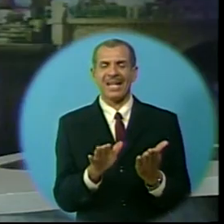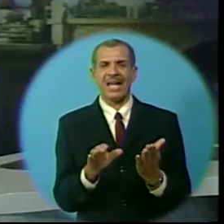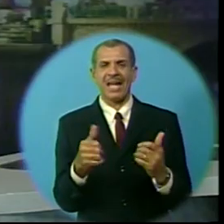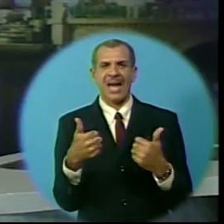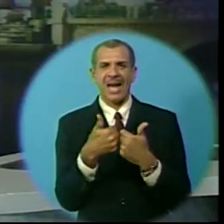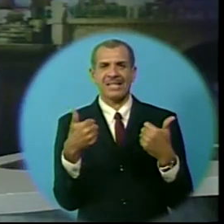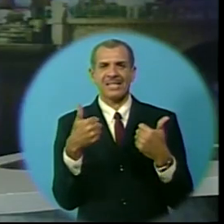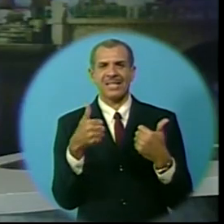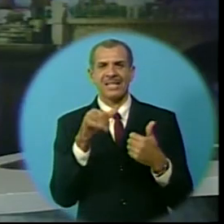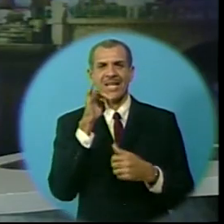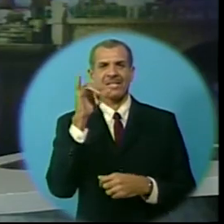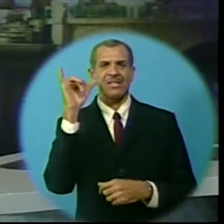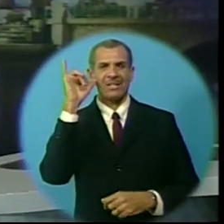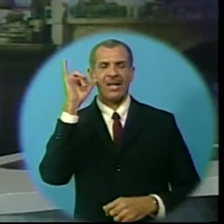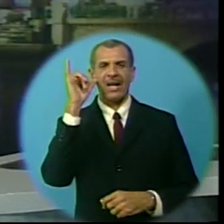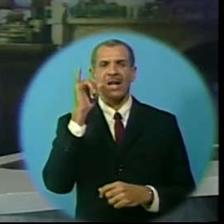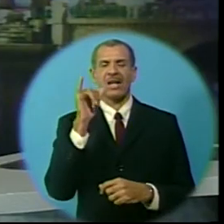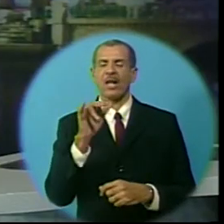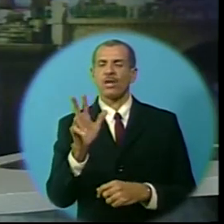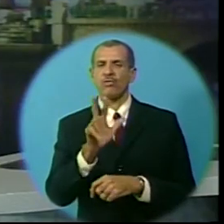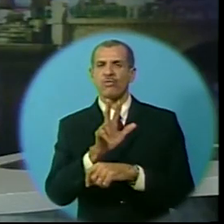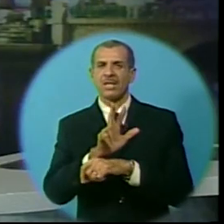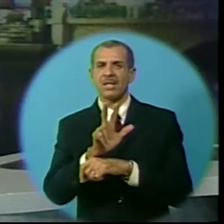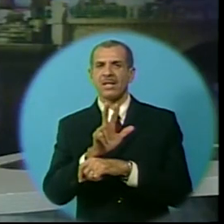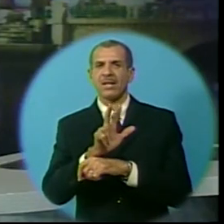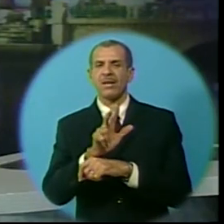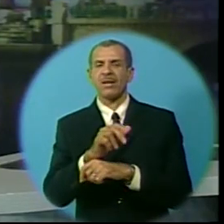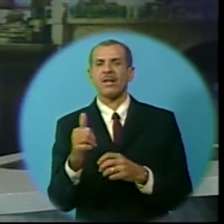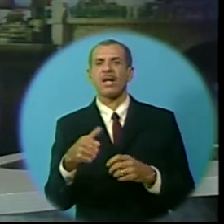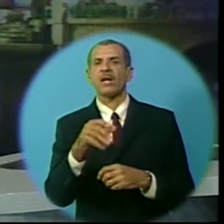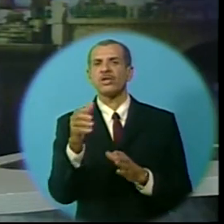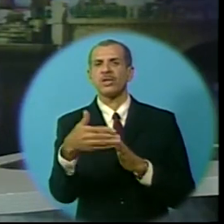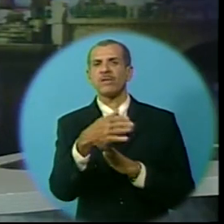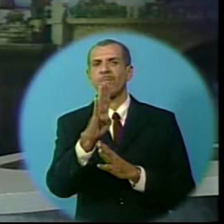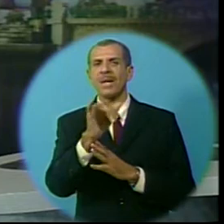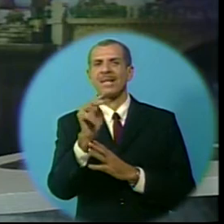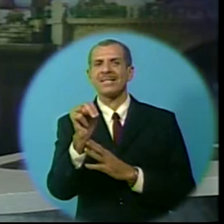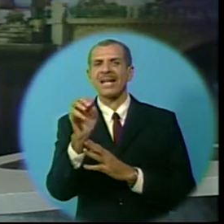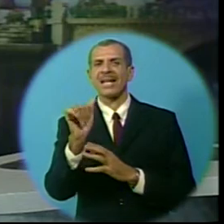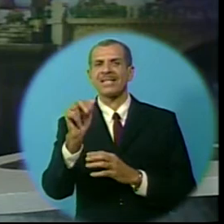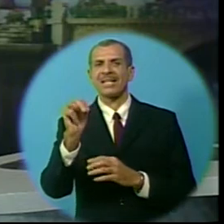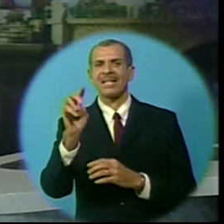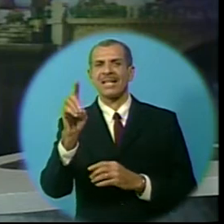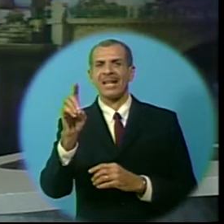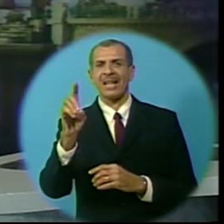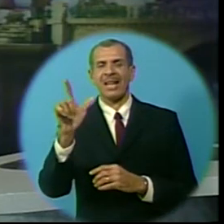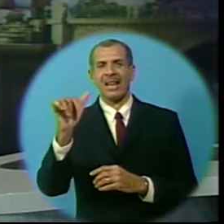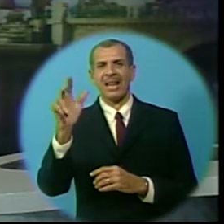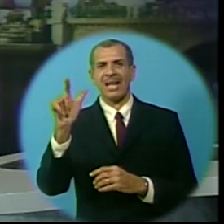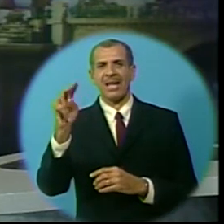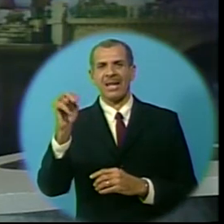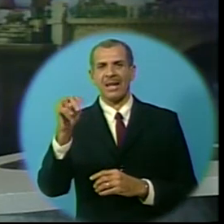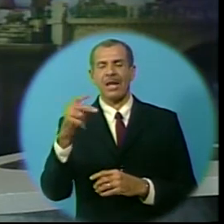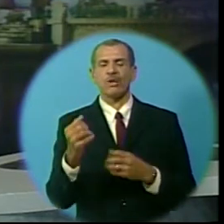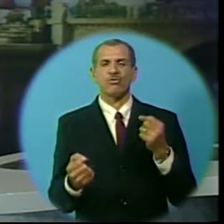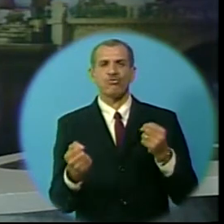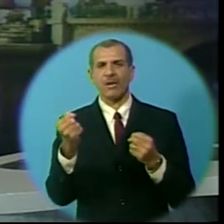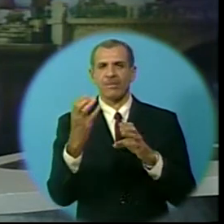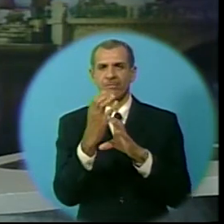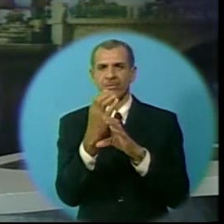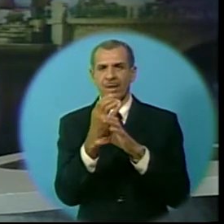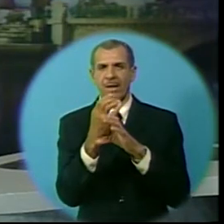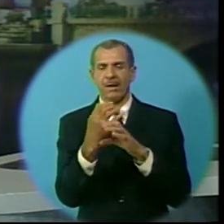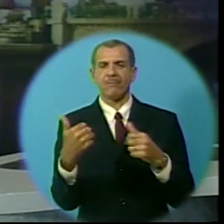o'clock yesterday afternoon at the junction of Bennett's and Sandy Lane Roads in St. James. The deceased was the driver of a motor car